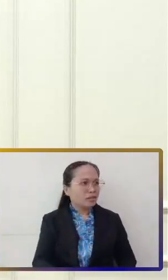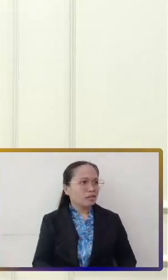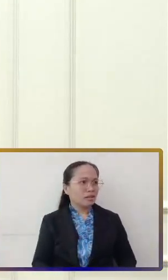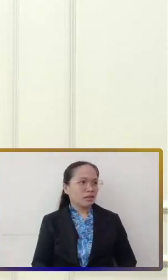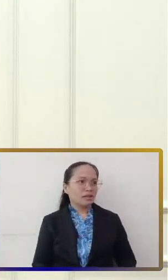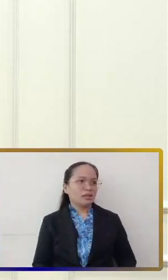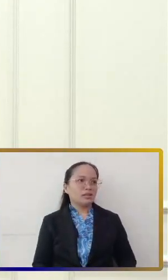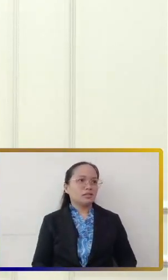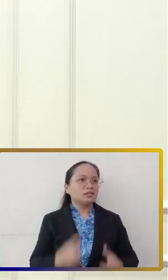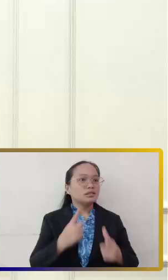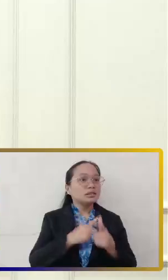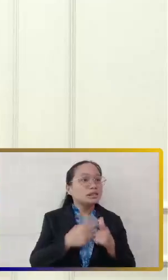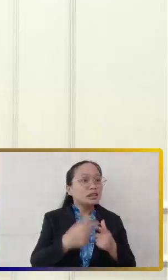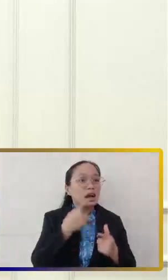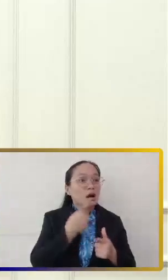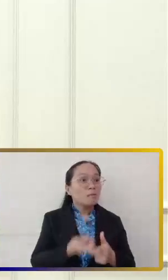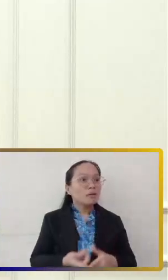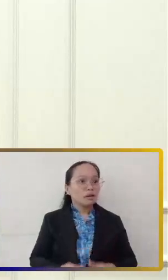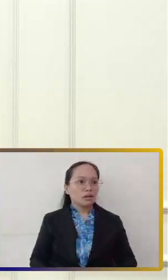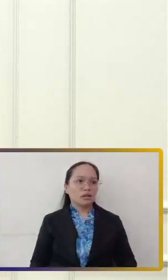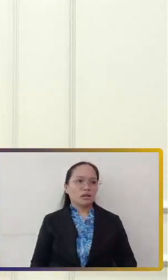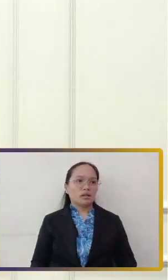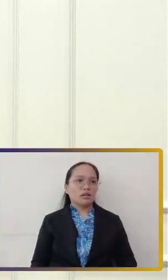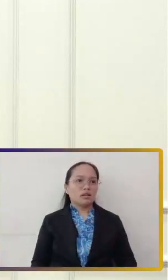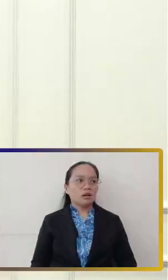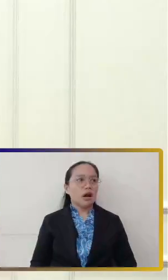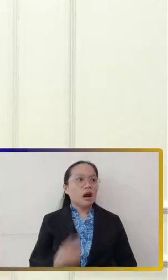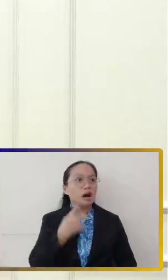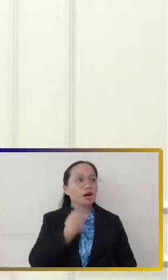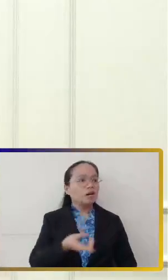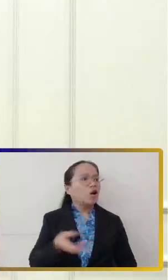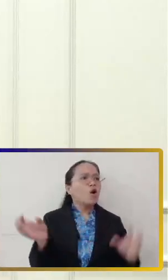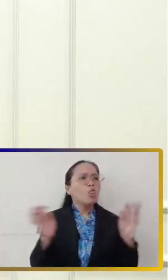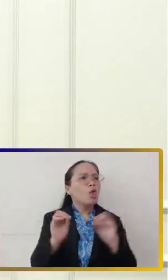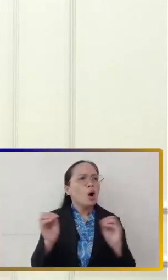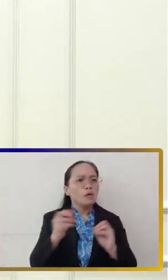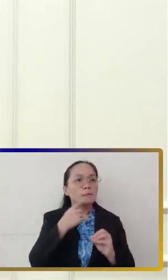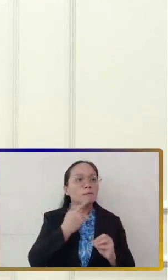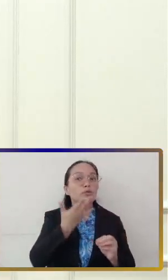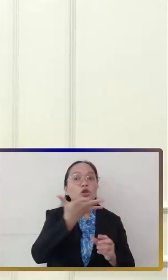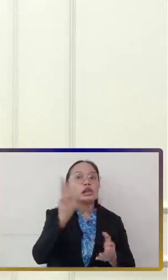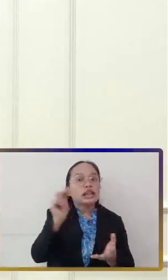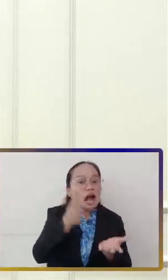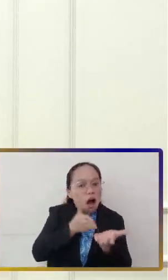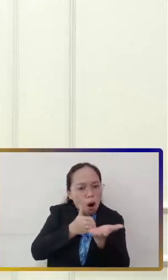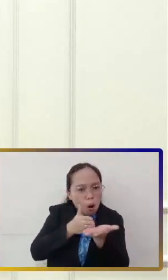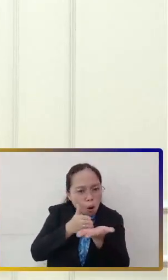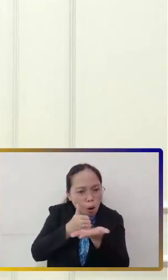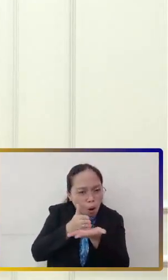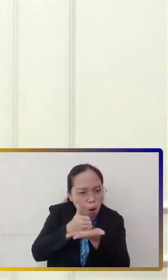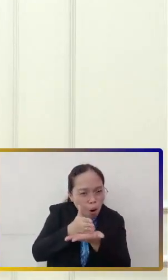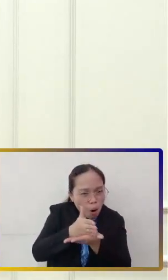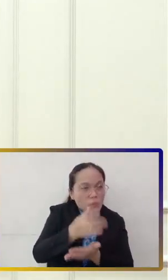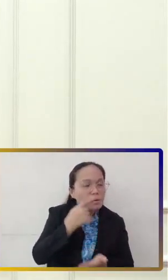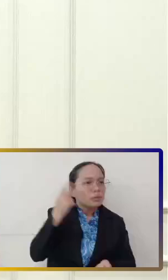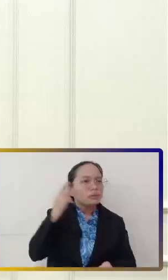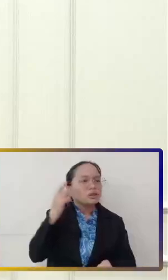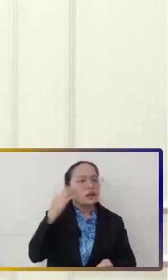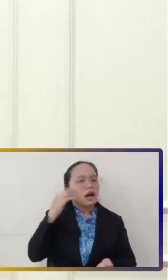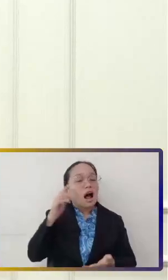there was no hotel Utel there. Sabi, no, you have to cross. There is the